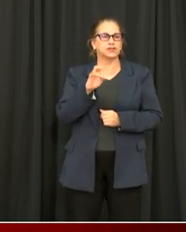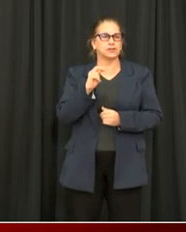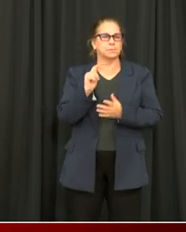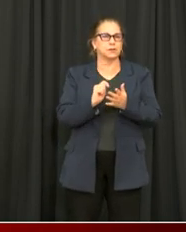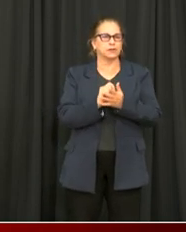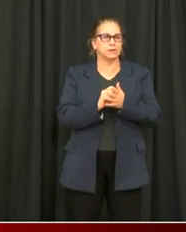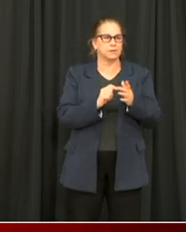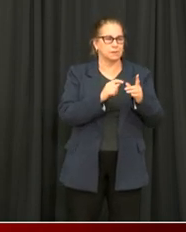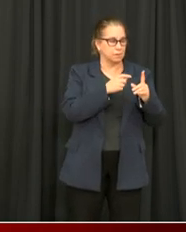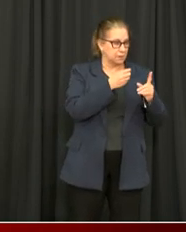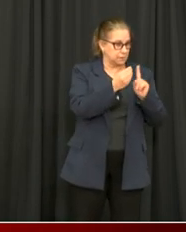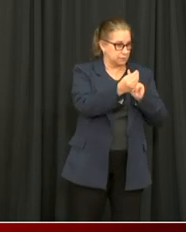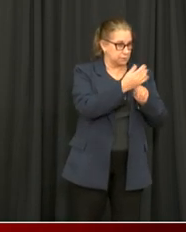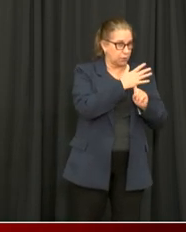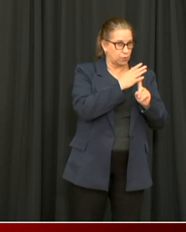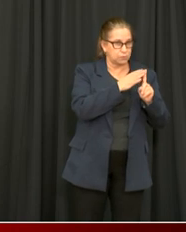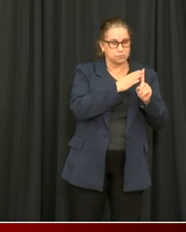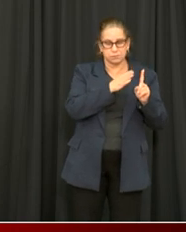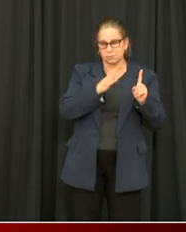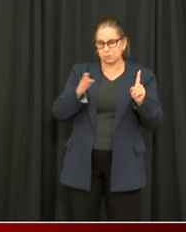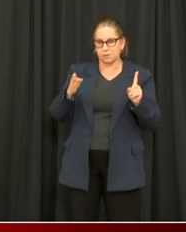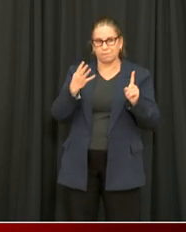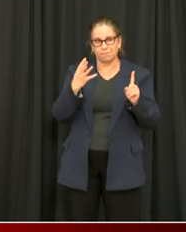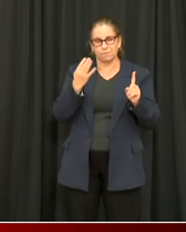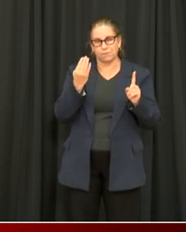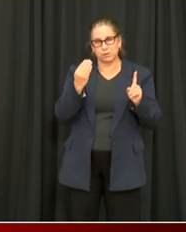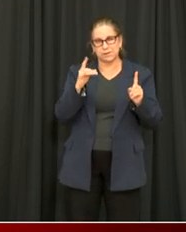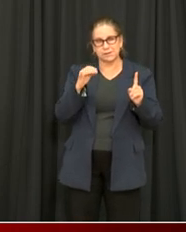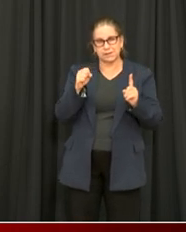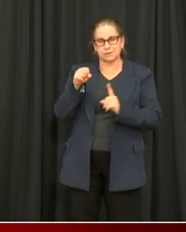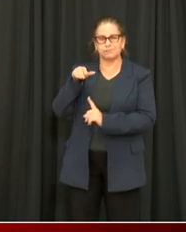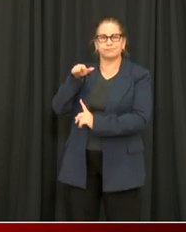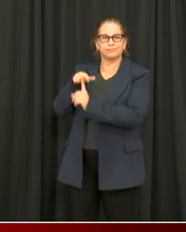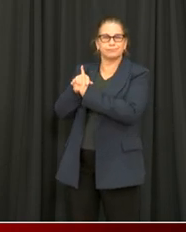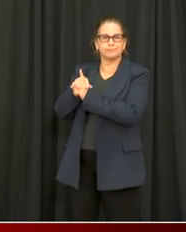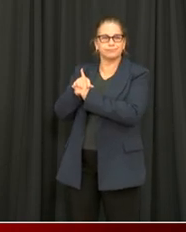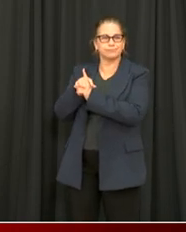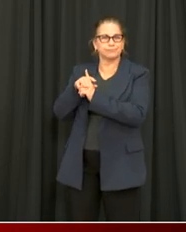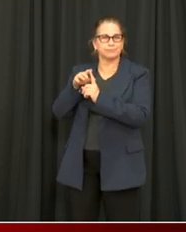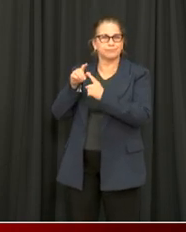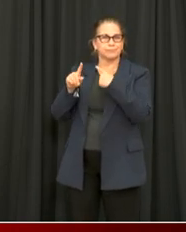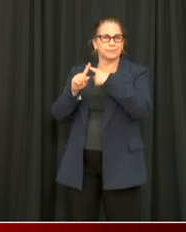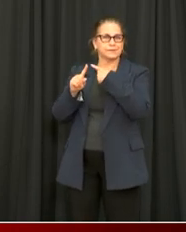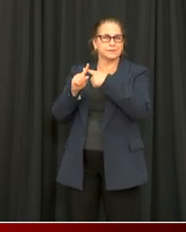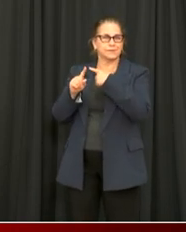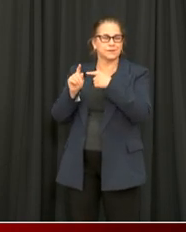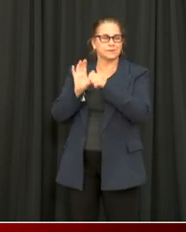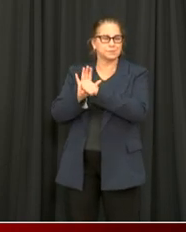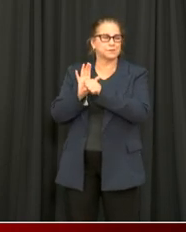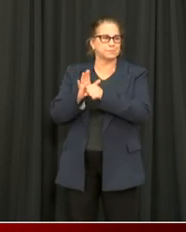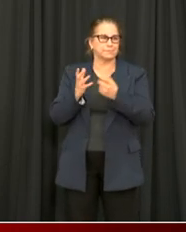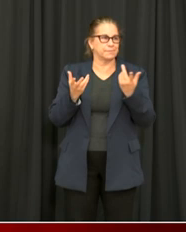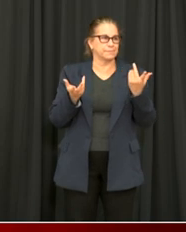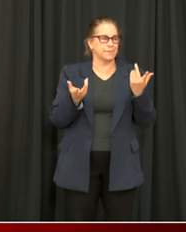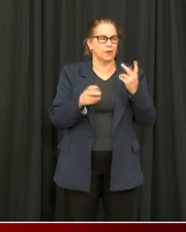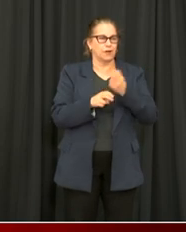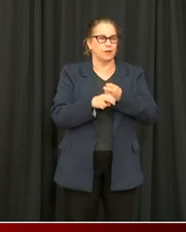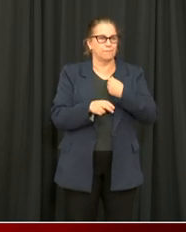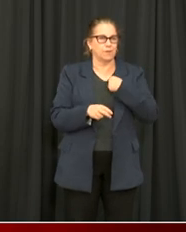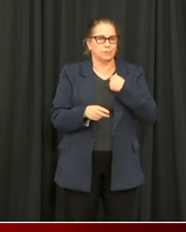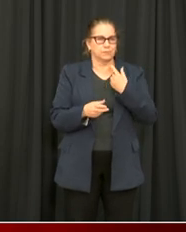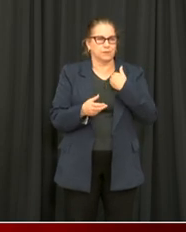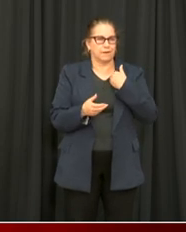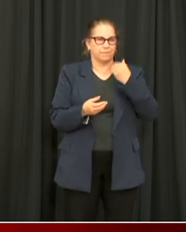demonstrations. The other thing is that what we call complicating epidemiological factors is that we had the